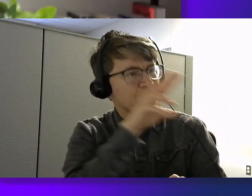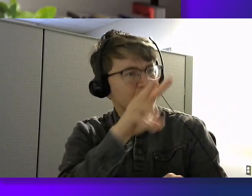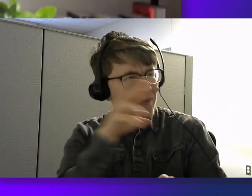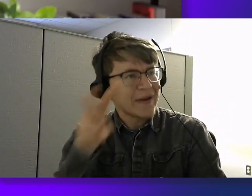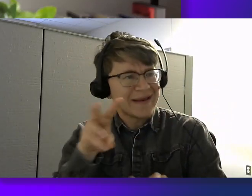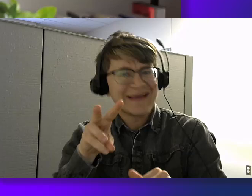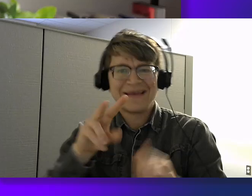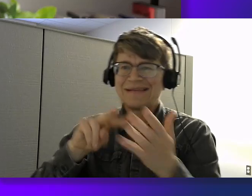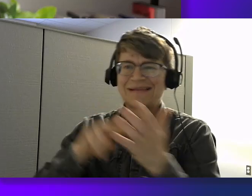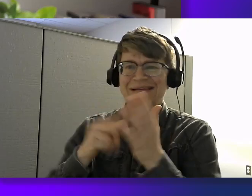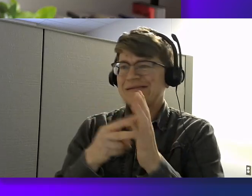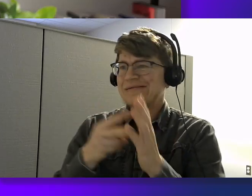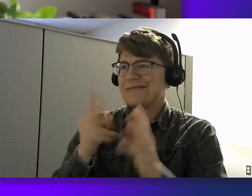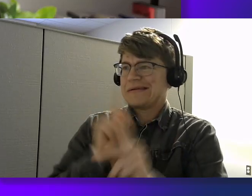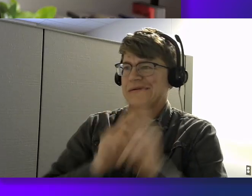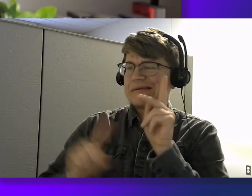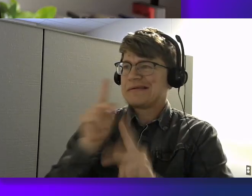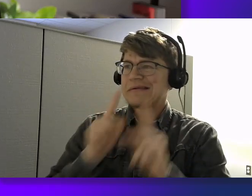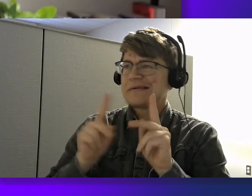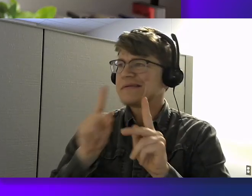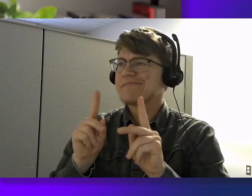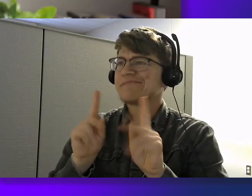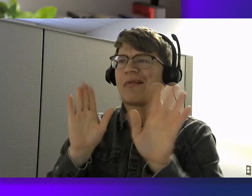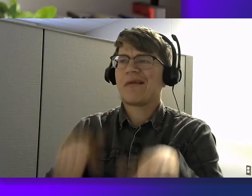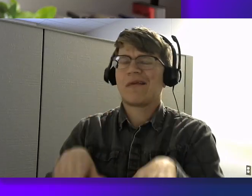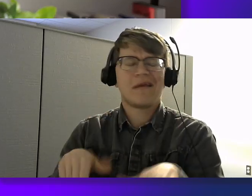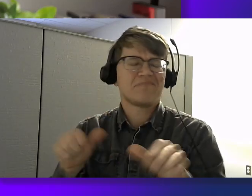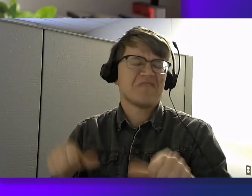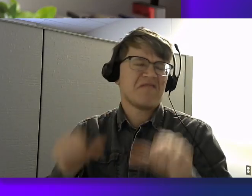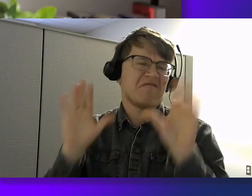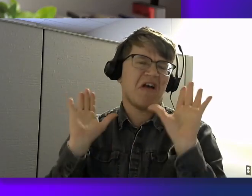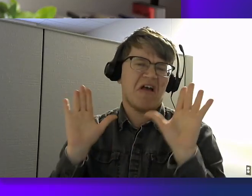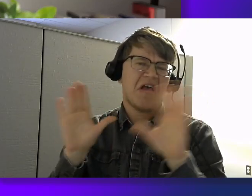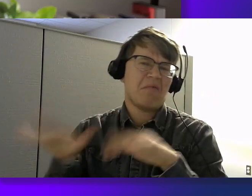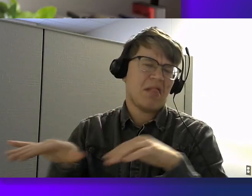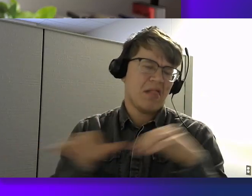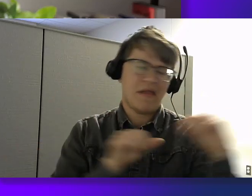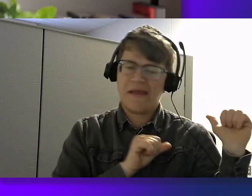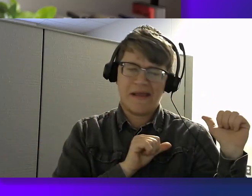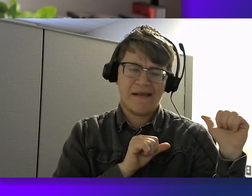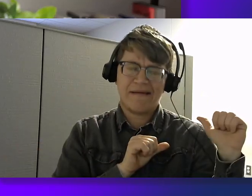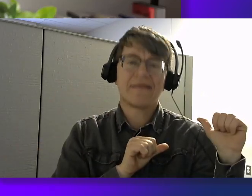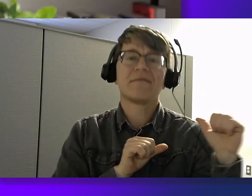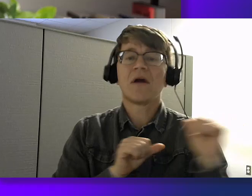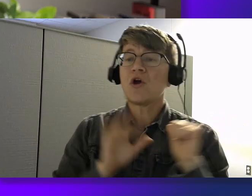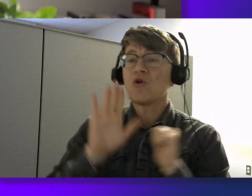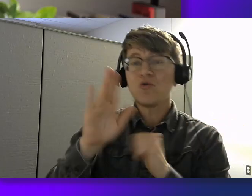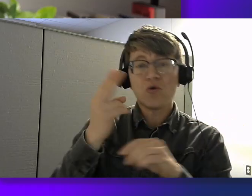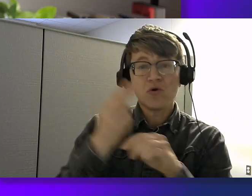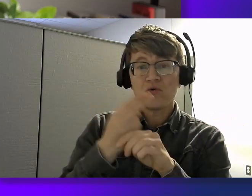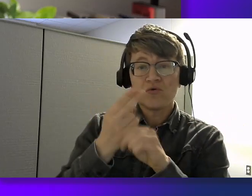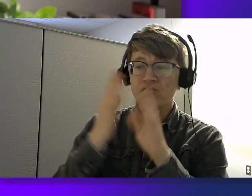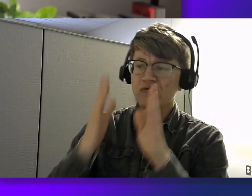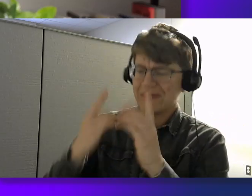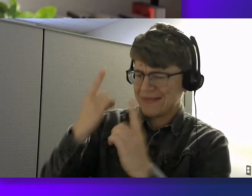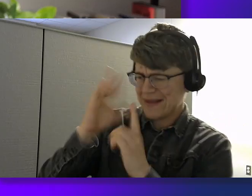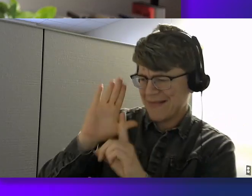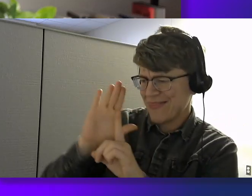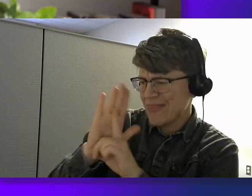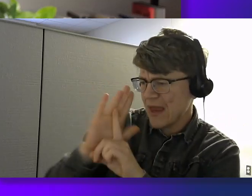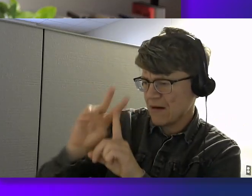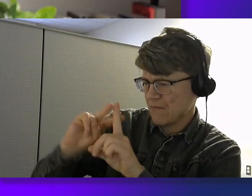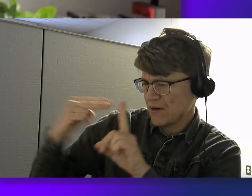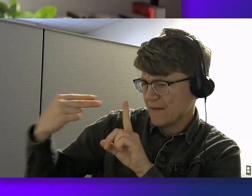to. Just like most aspects of SEO, always put your users first. Use headings to add structure